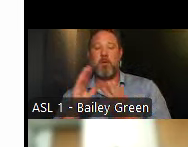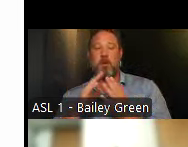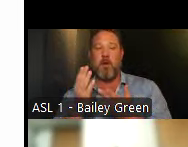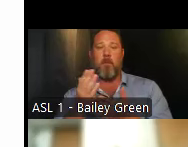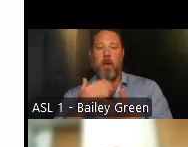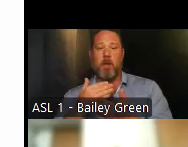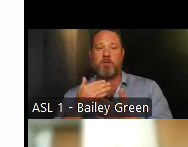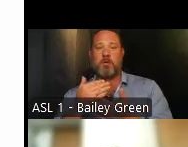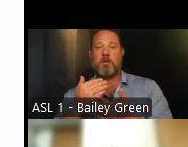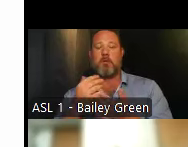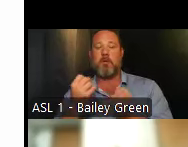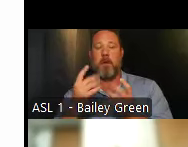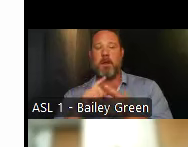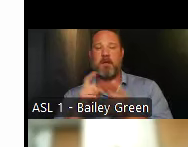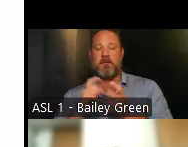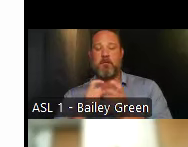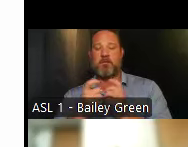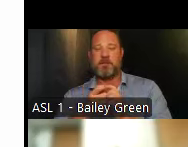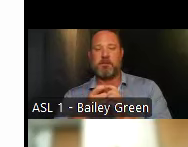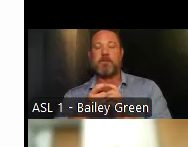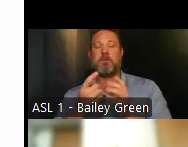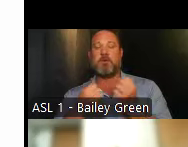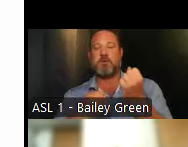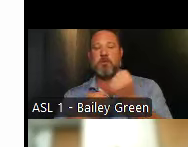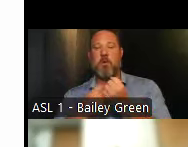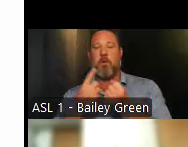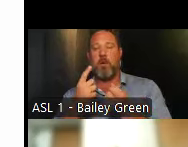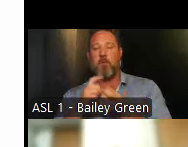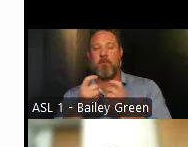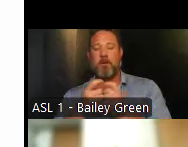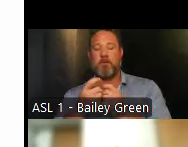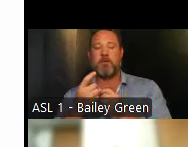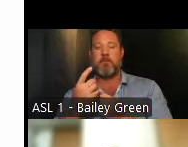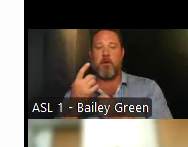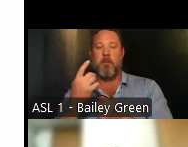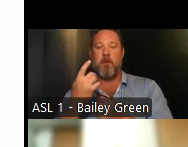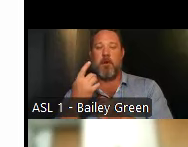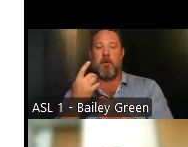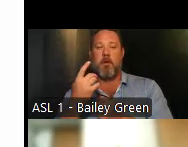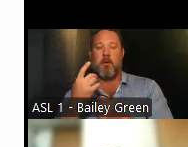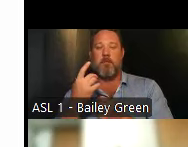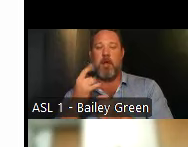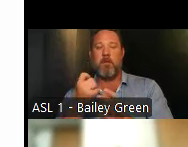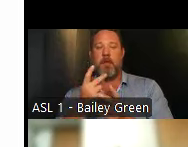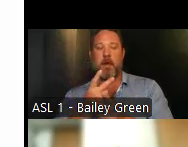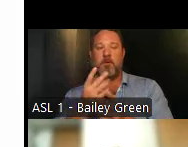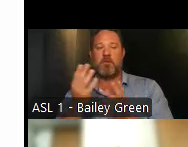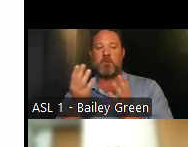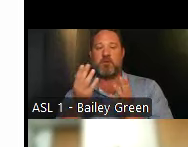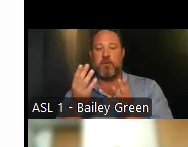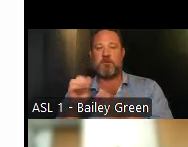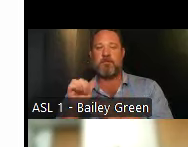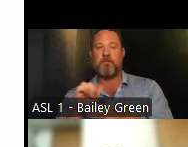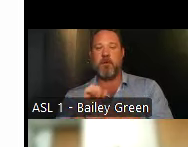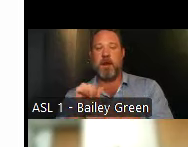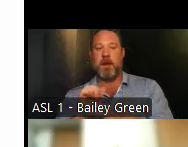includes many different provisions. We were supportive of one provision from the Department of Healthcare Services to decouple the training